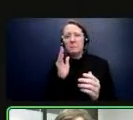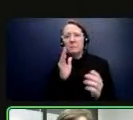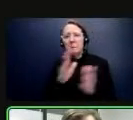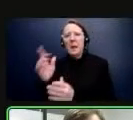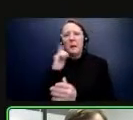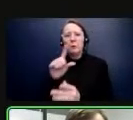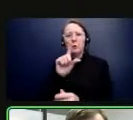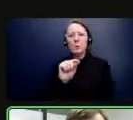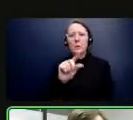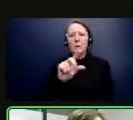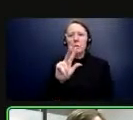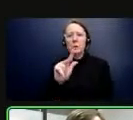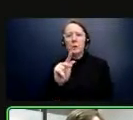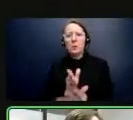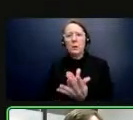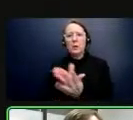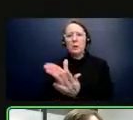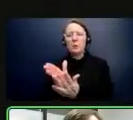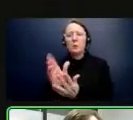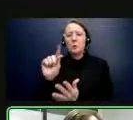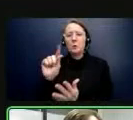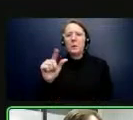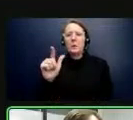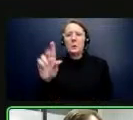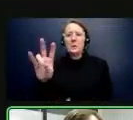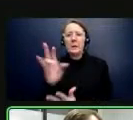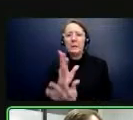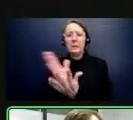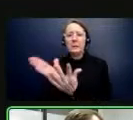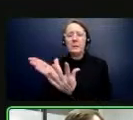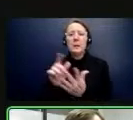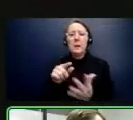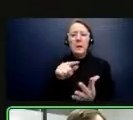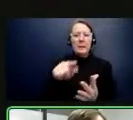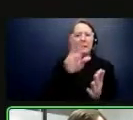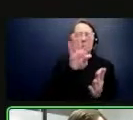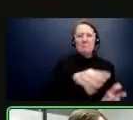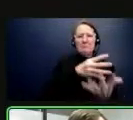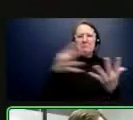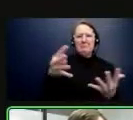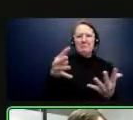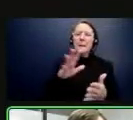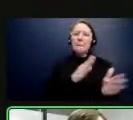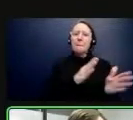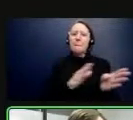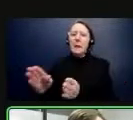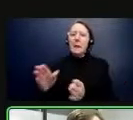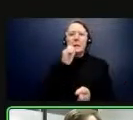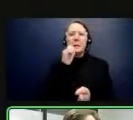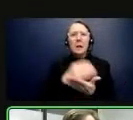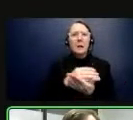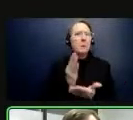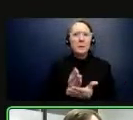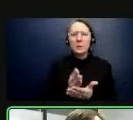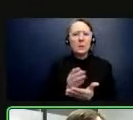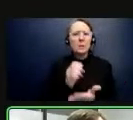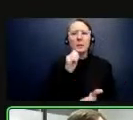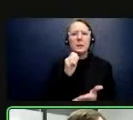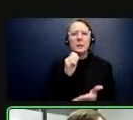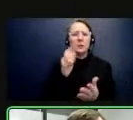2027. Again, this is just a plan. It's not a budget or anything like that. It's just simply a